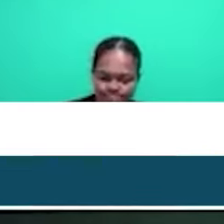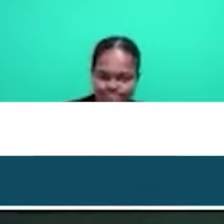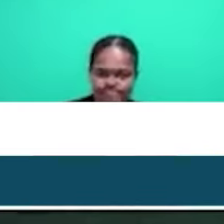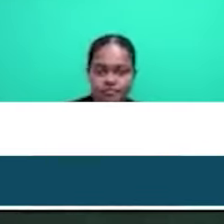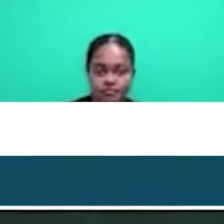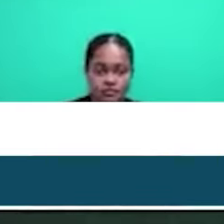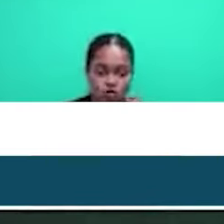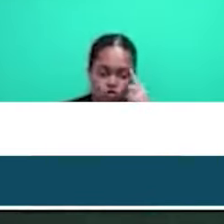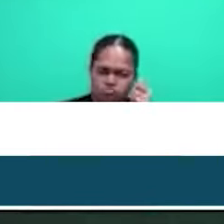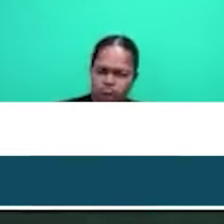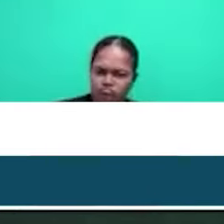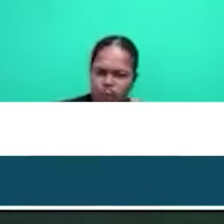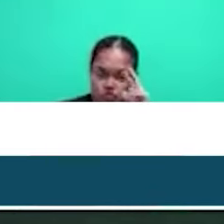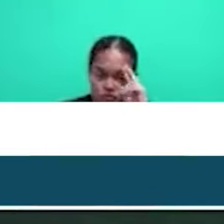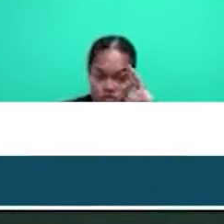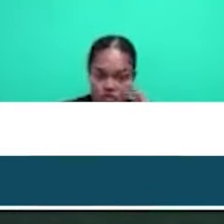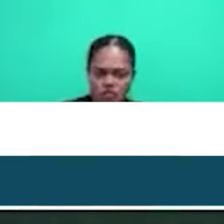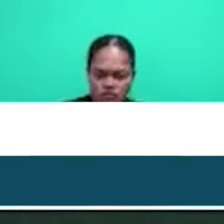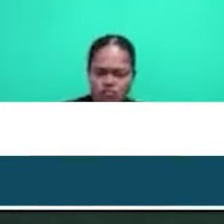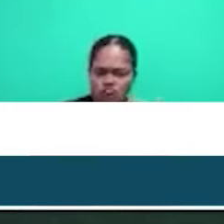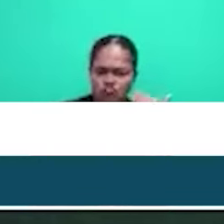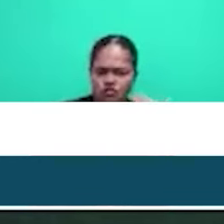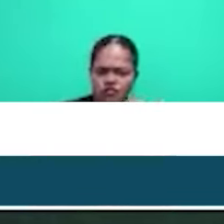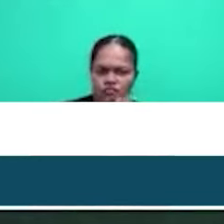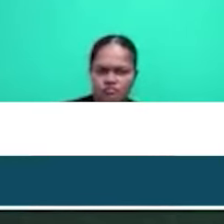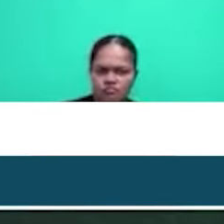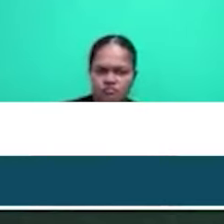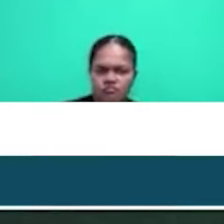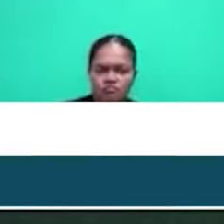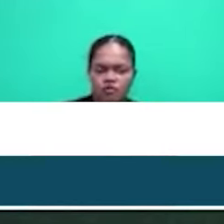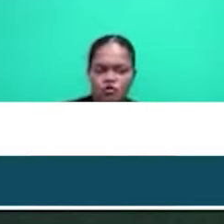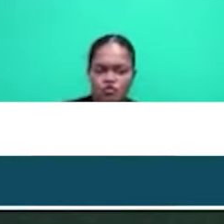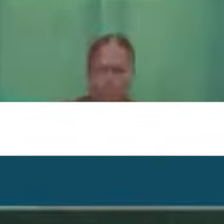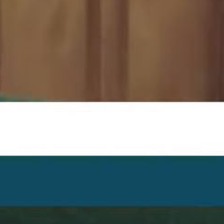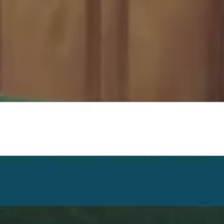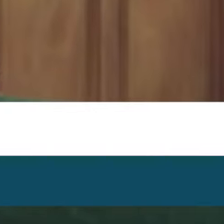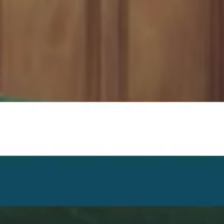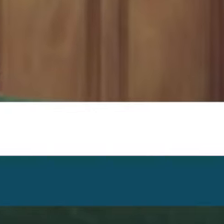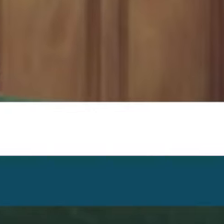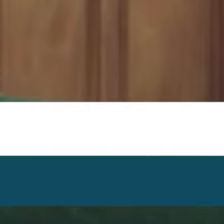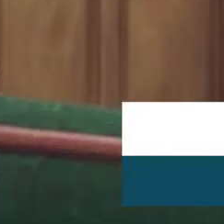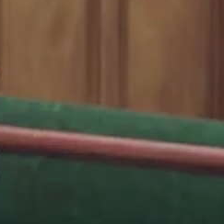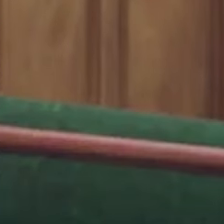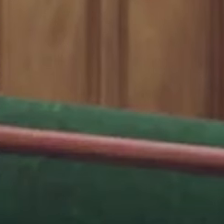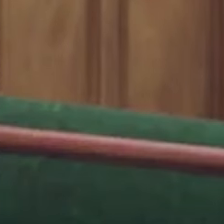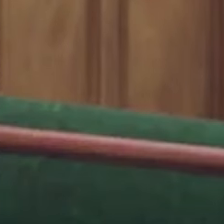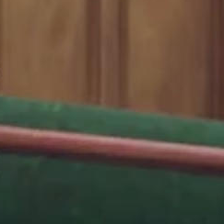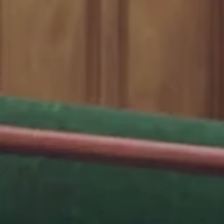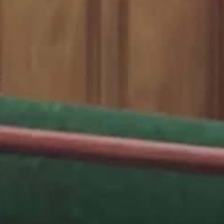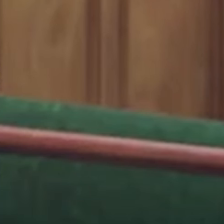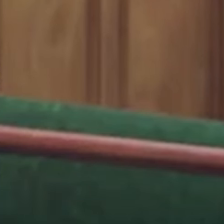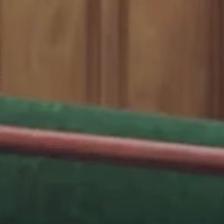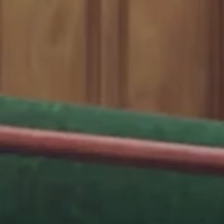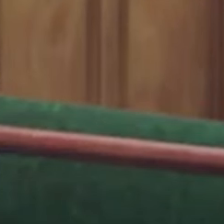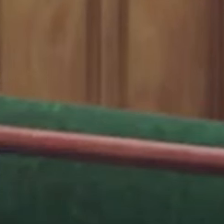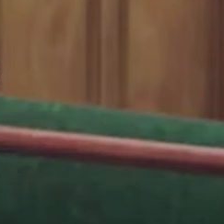In my contribution, sir, I will briefly speak about the law and order situation in the country and how it leads people